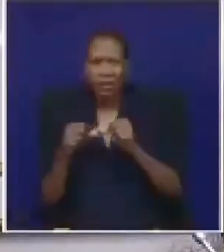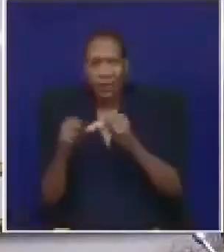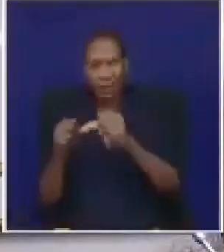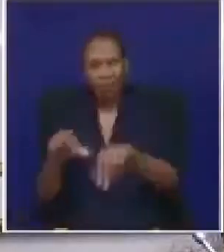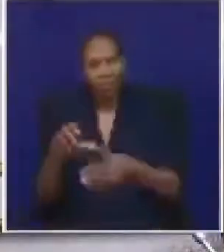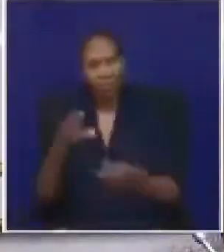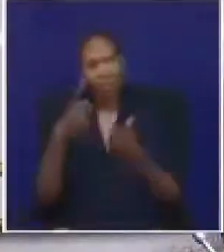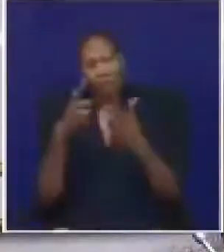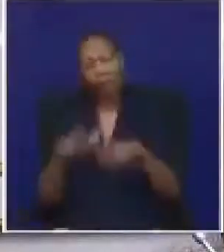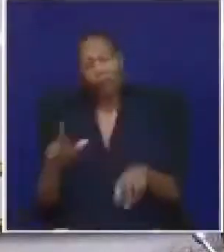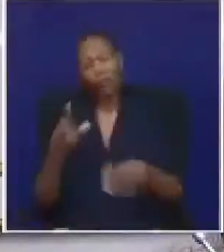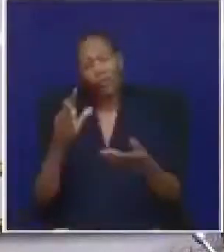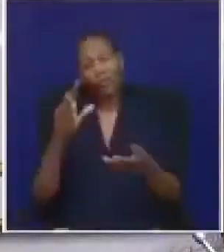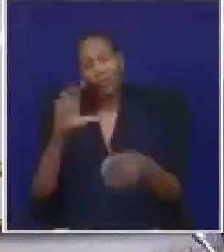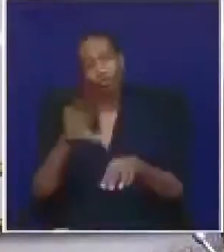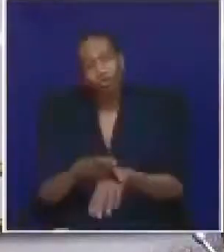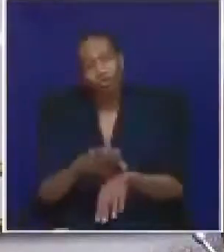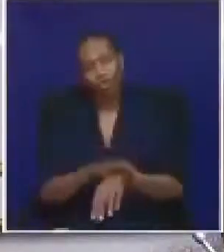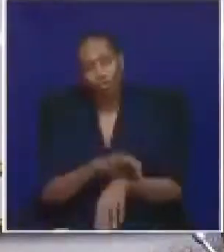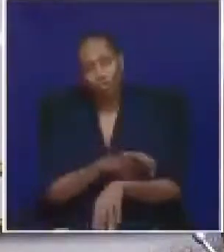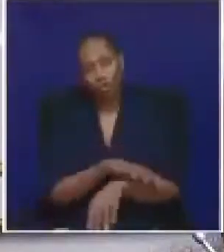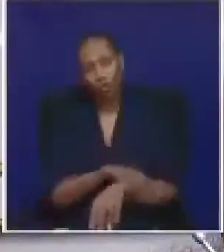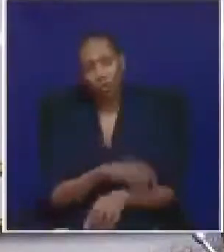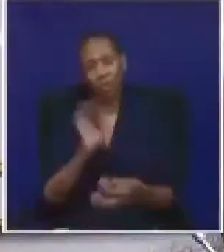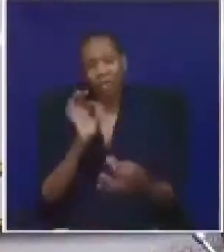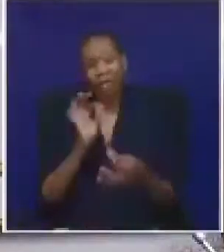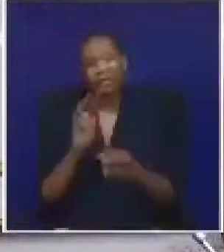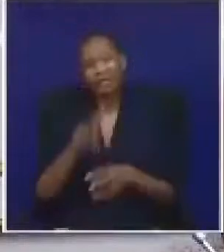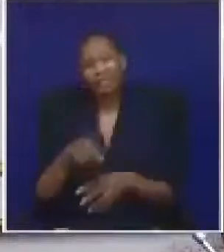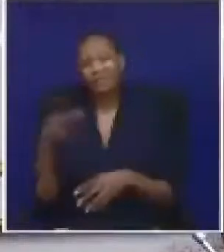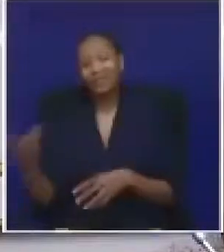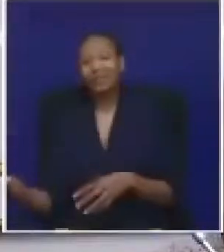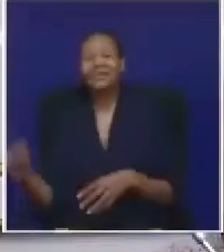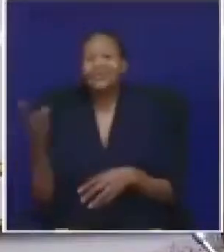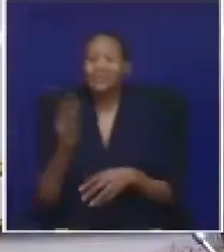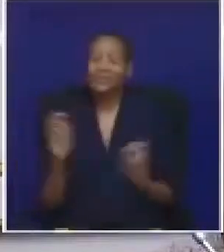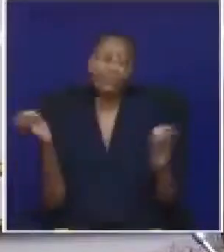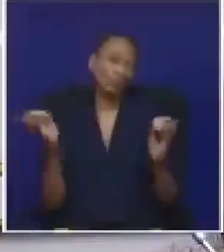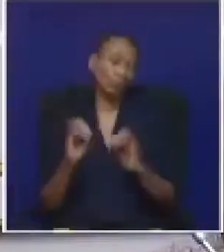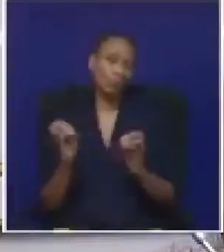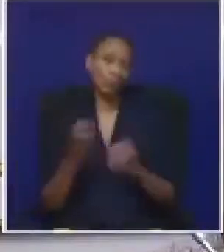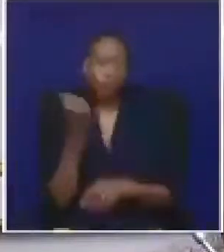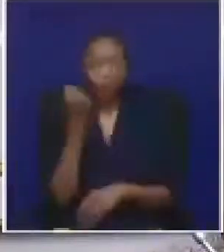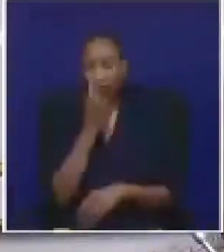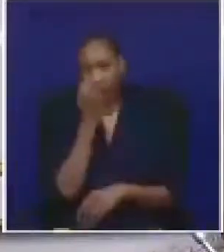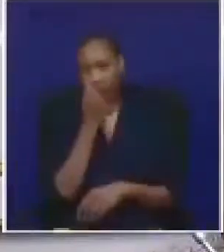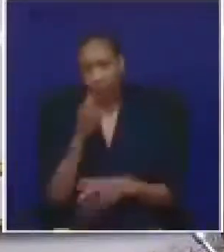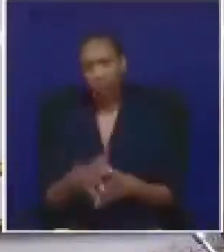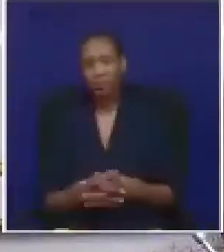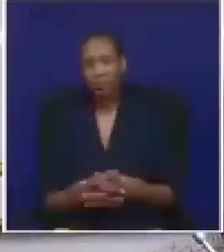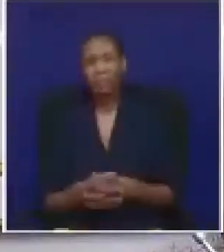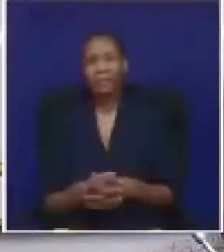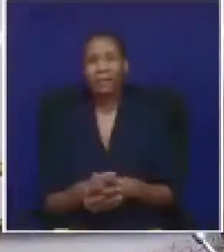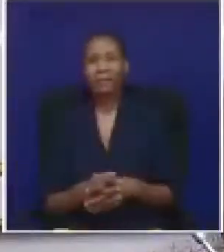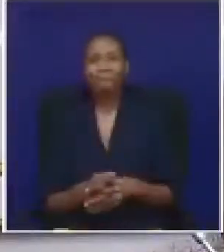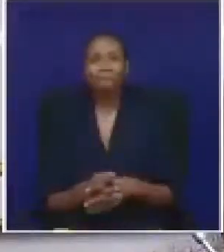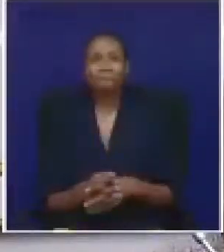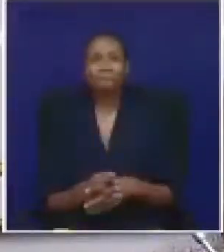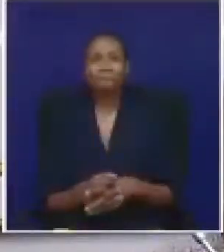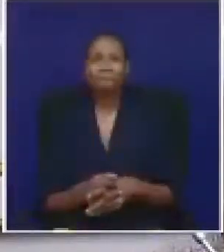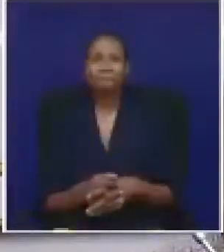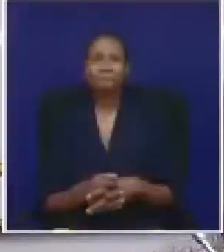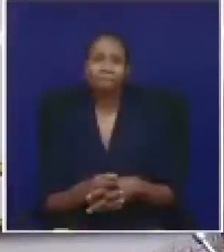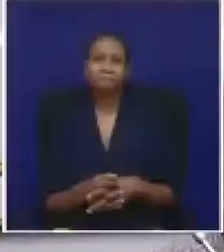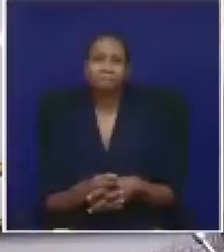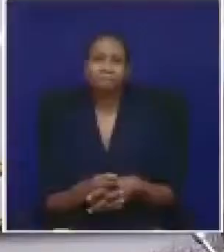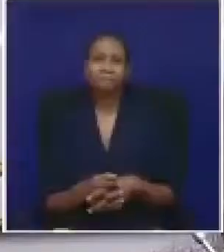ti vonaku hi vulavula hi nomo wun'we, hayi van'wani va ya America va ka va suka hala va fika va badmouth the country